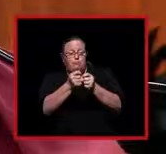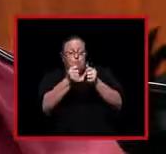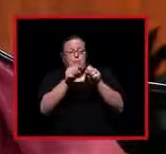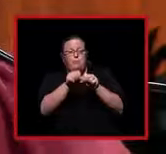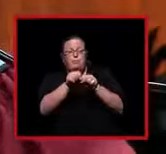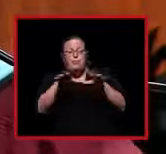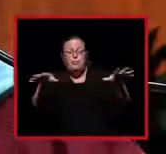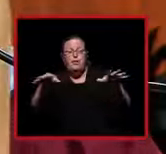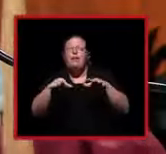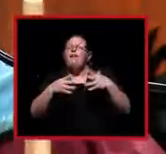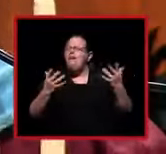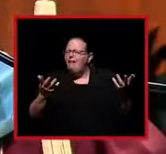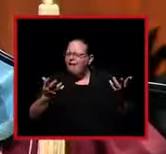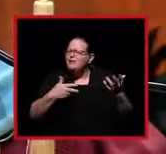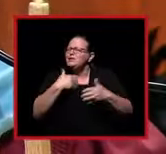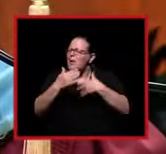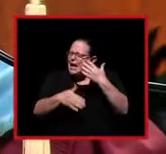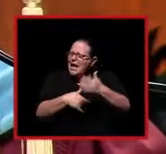But just roll with it.